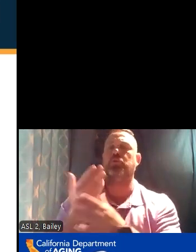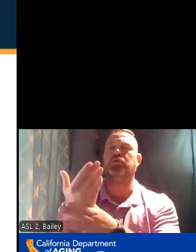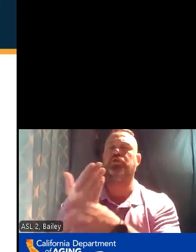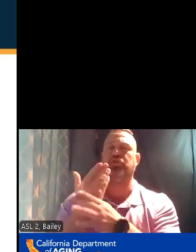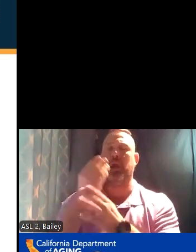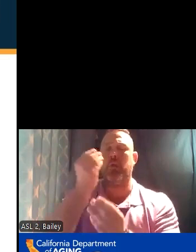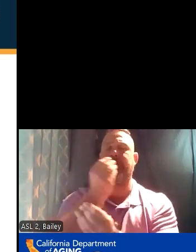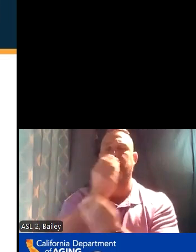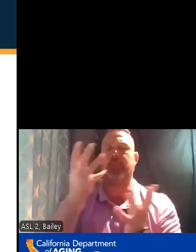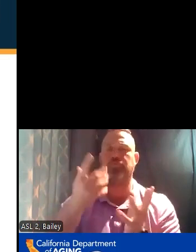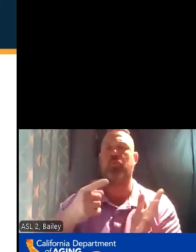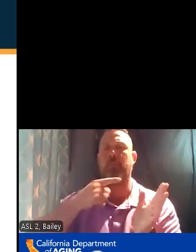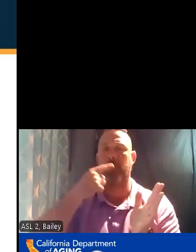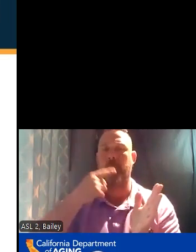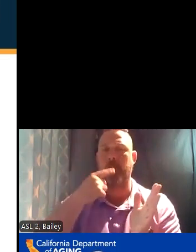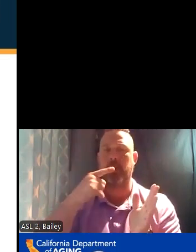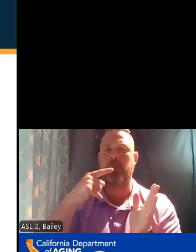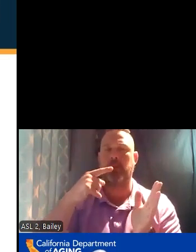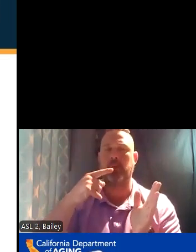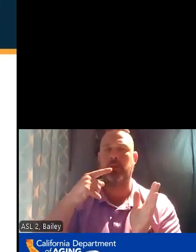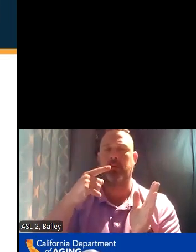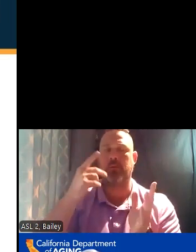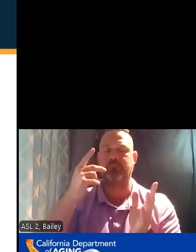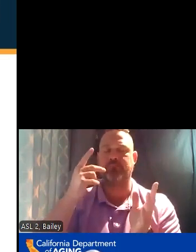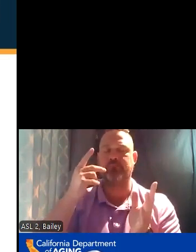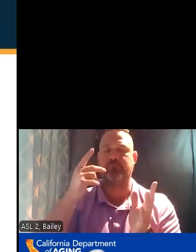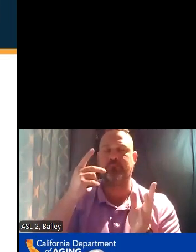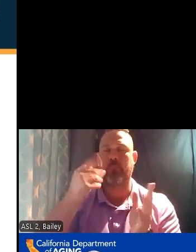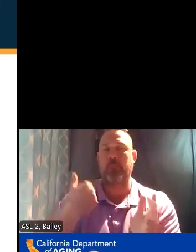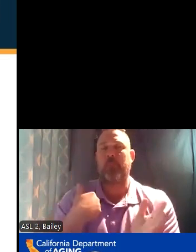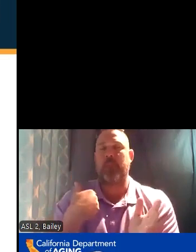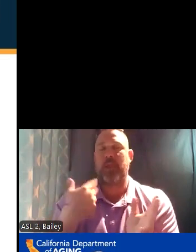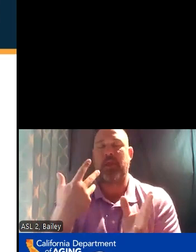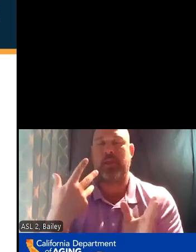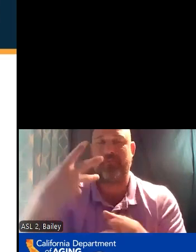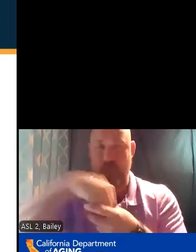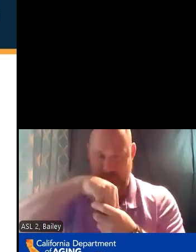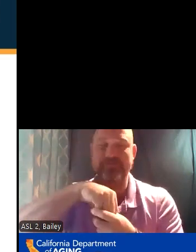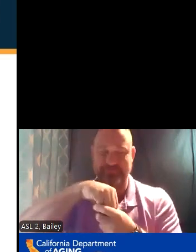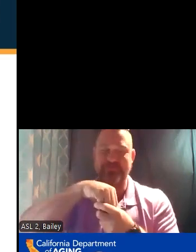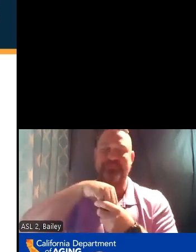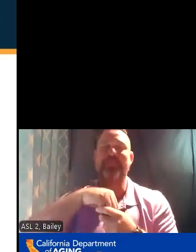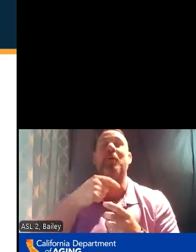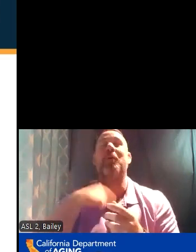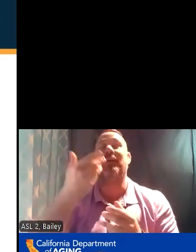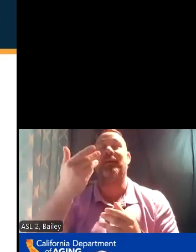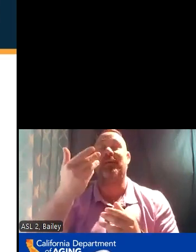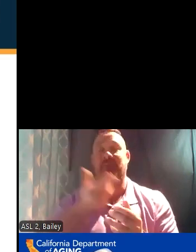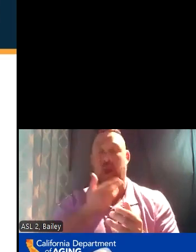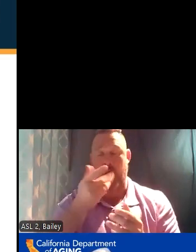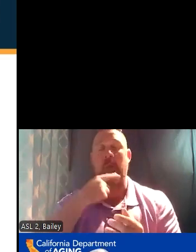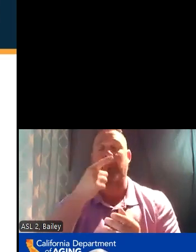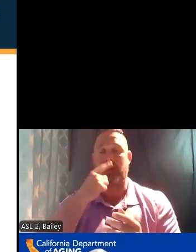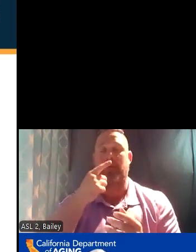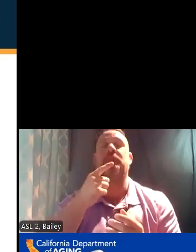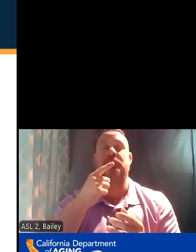with our public viewers, I should say. We invite the public to provide comments. We will have